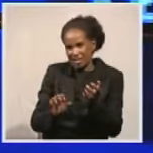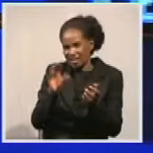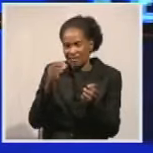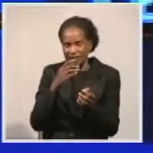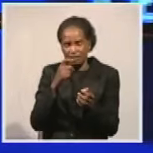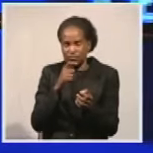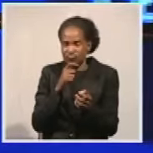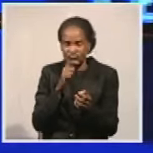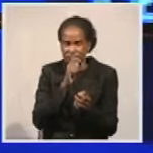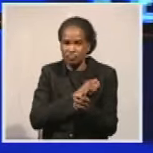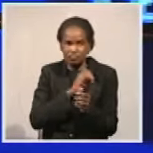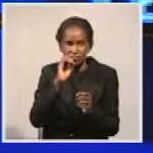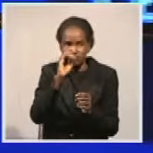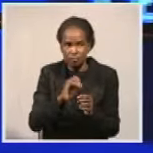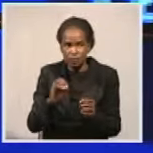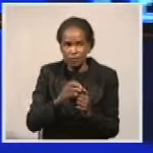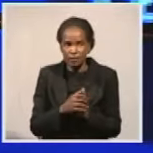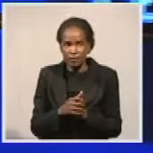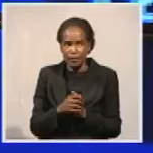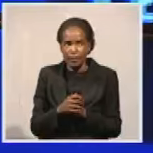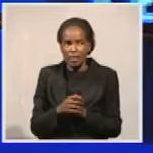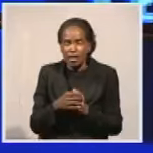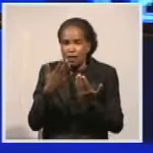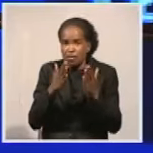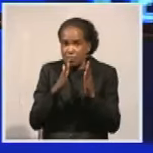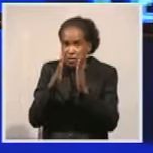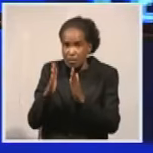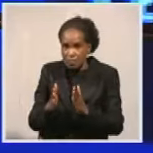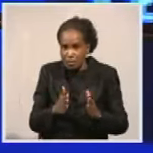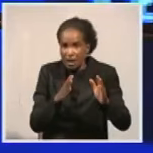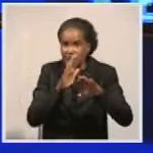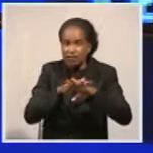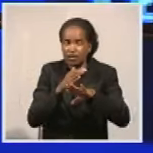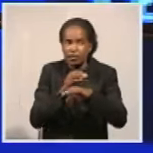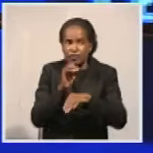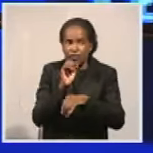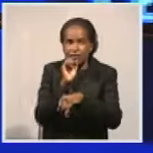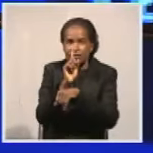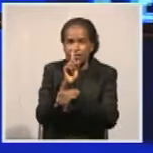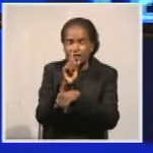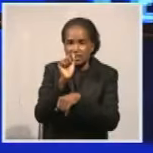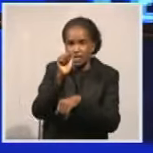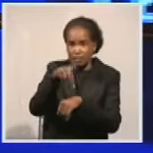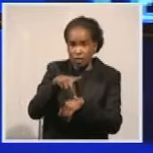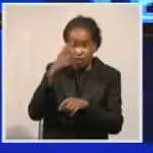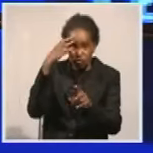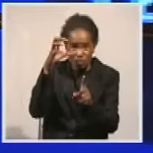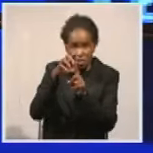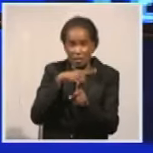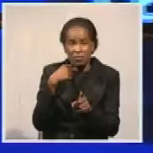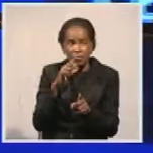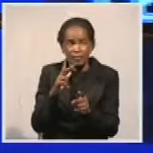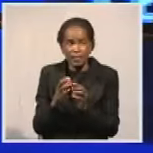organizing for the likes of April 1st, you know? And the whole leadership of SWAPO was